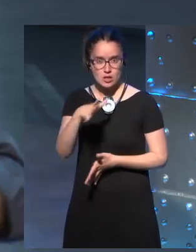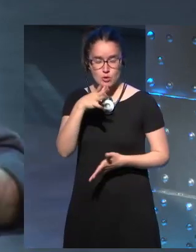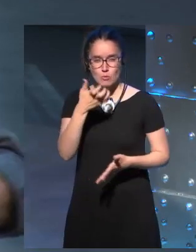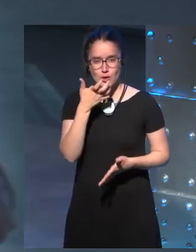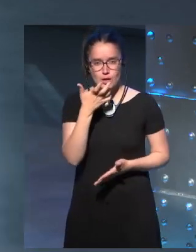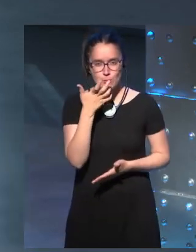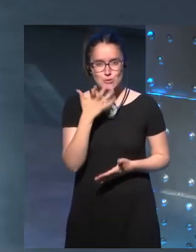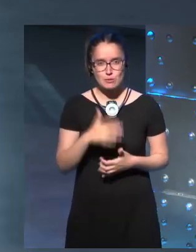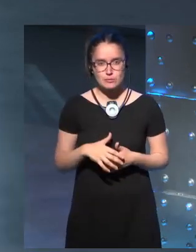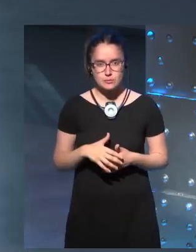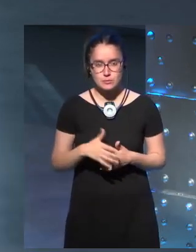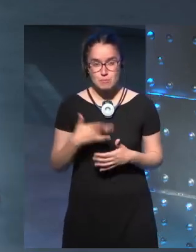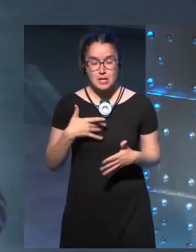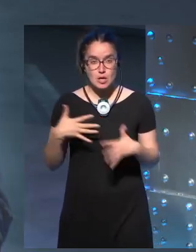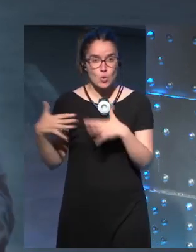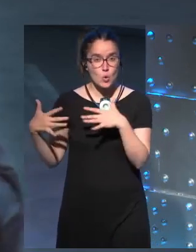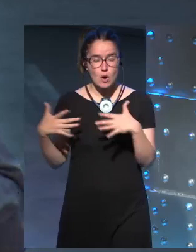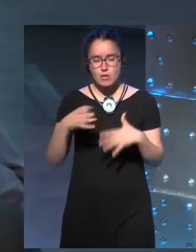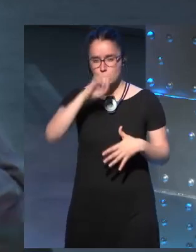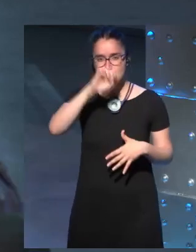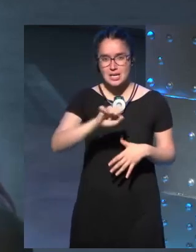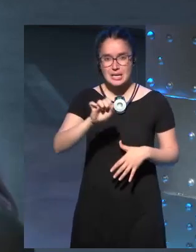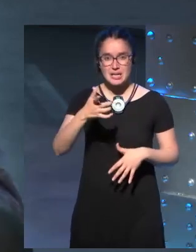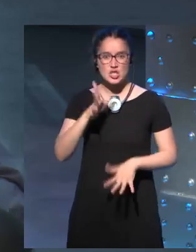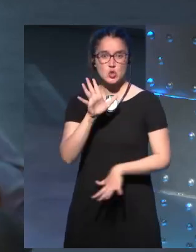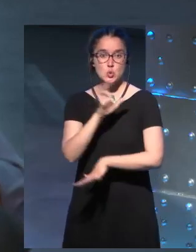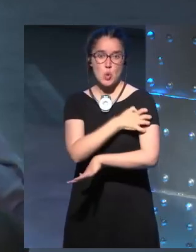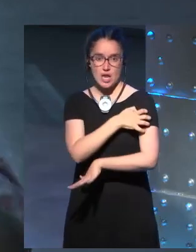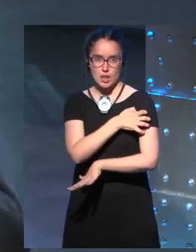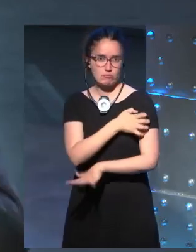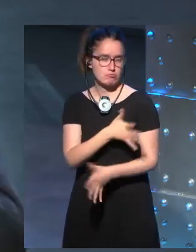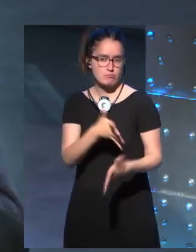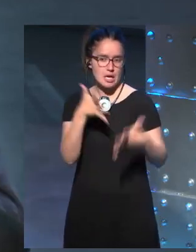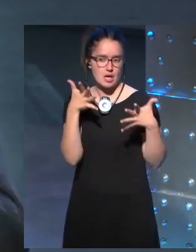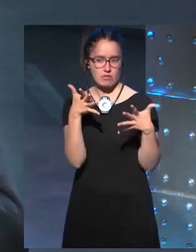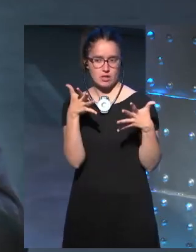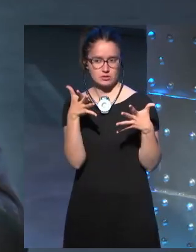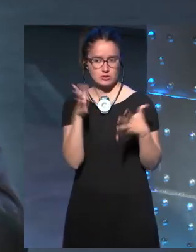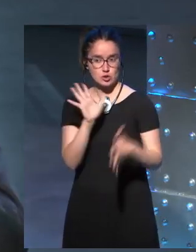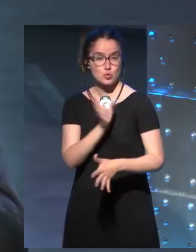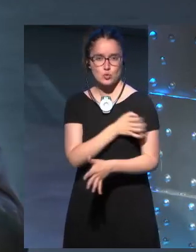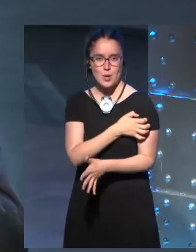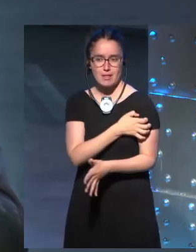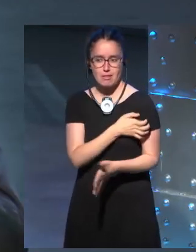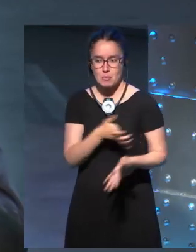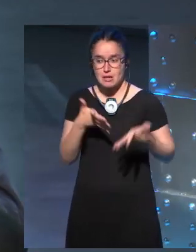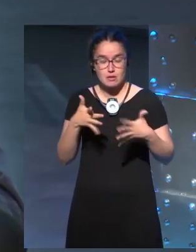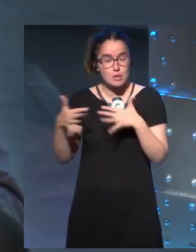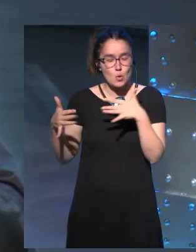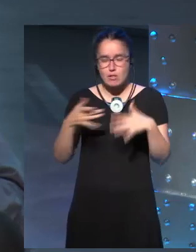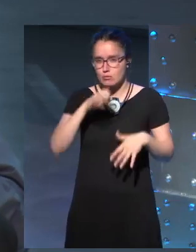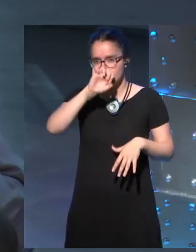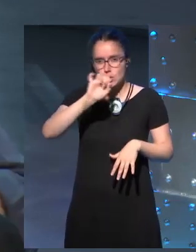is Luis Suarez. I love Suarez. He's my kind of player. You know, he's